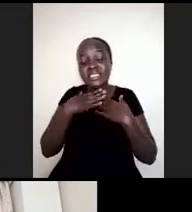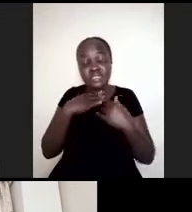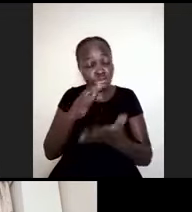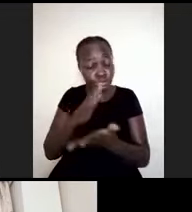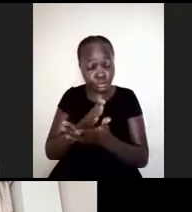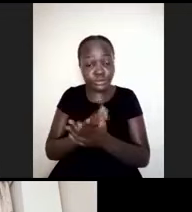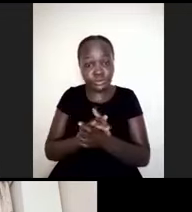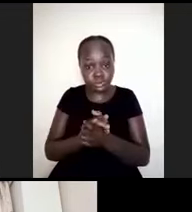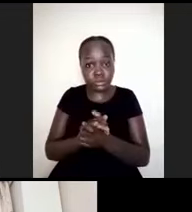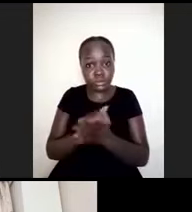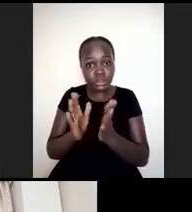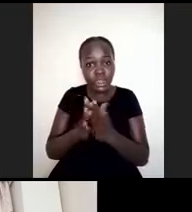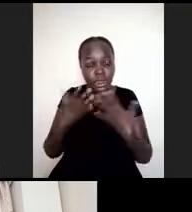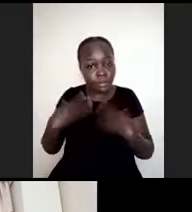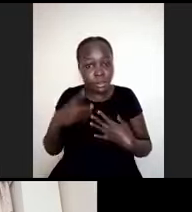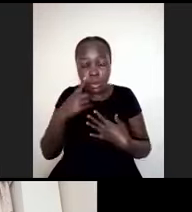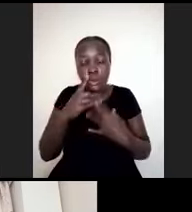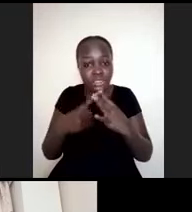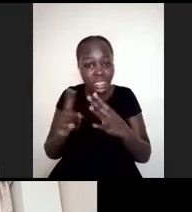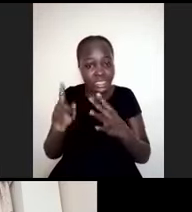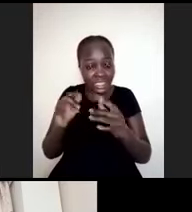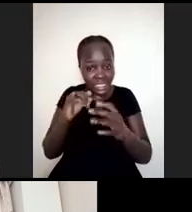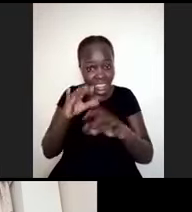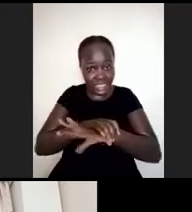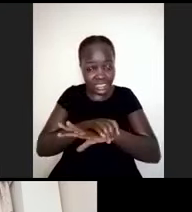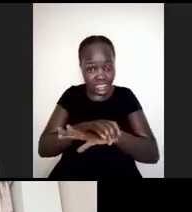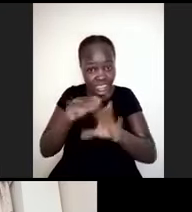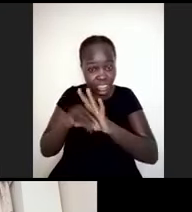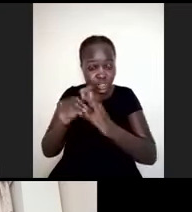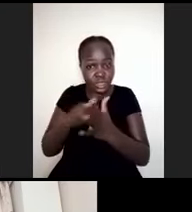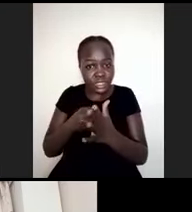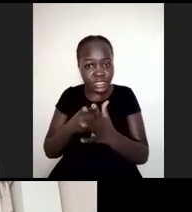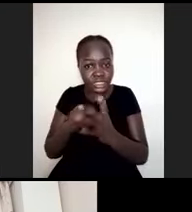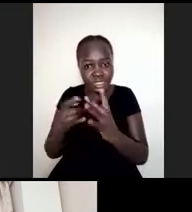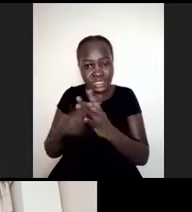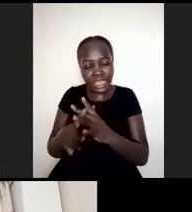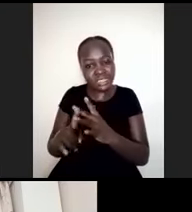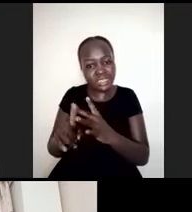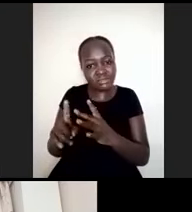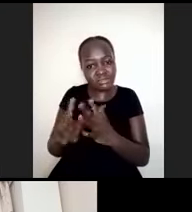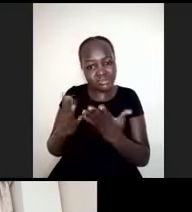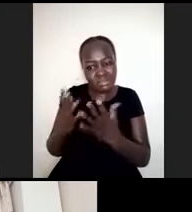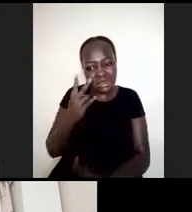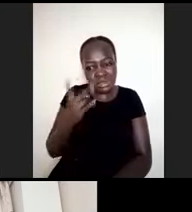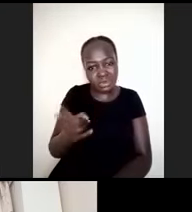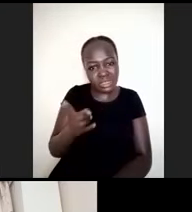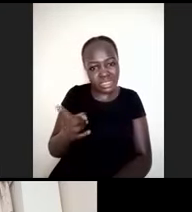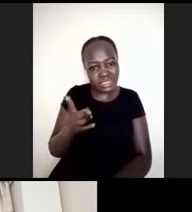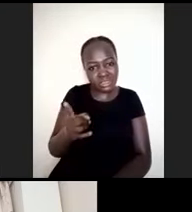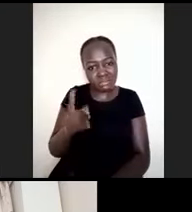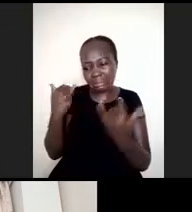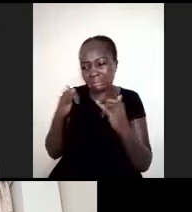And so the people who start getting into it, in the beginning, it can look like child's play, but